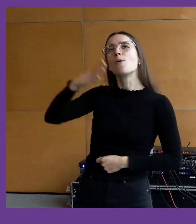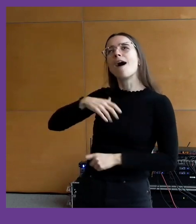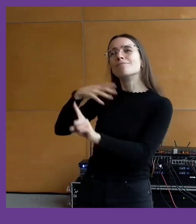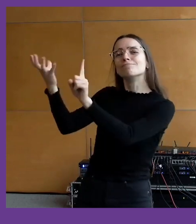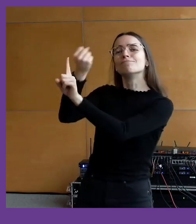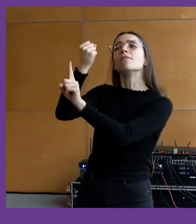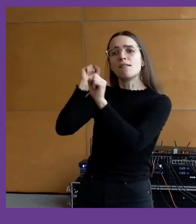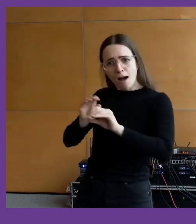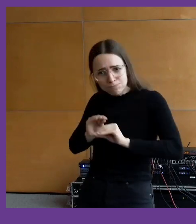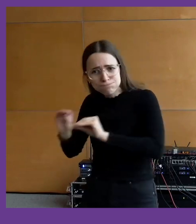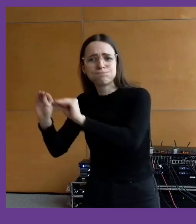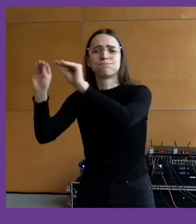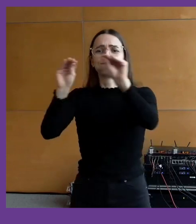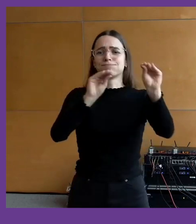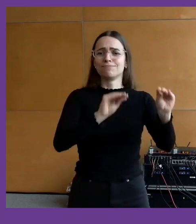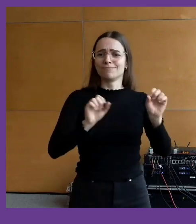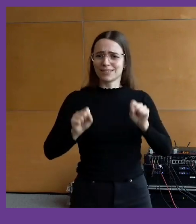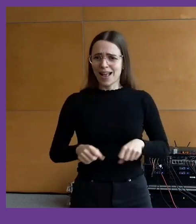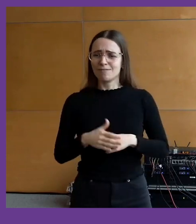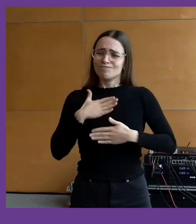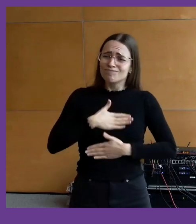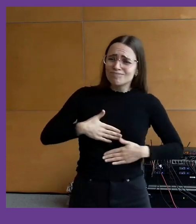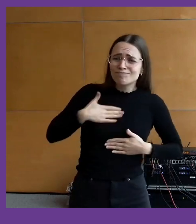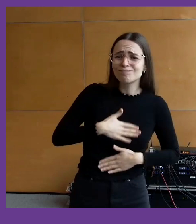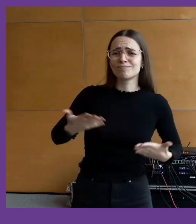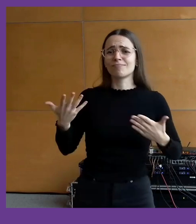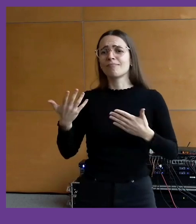and travel around.